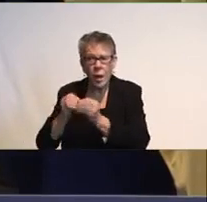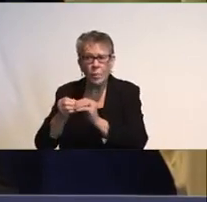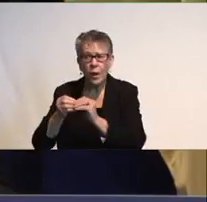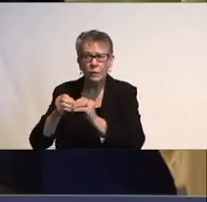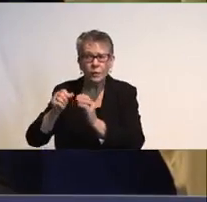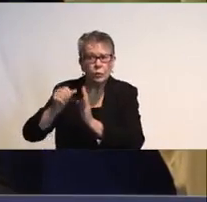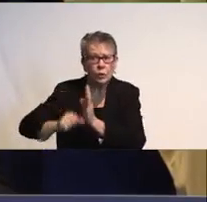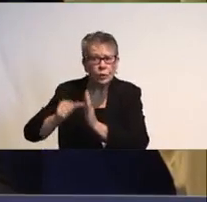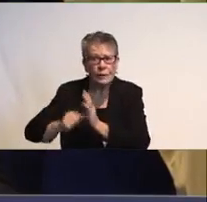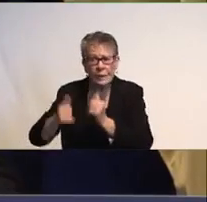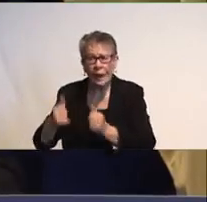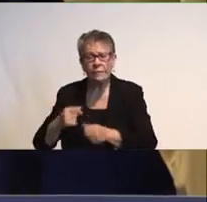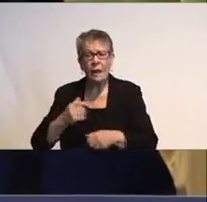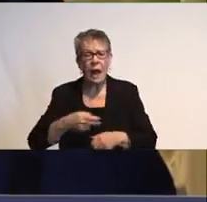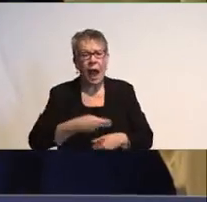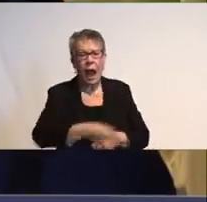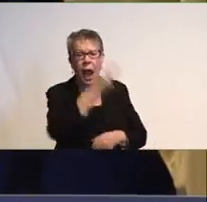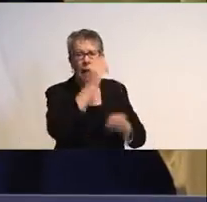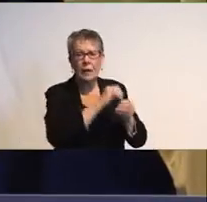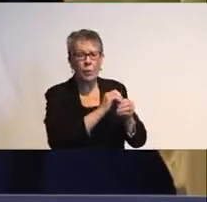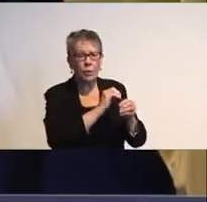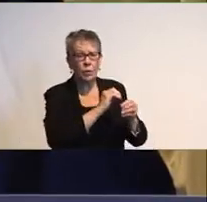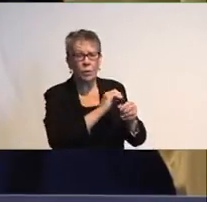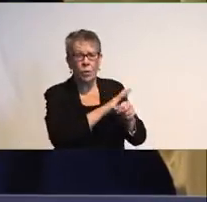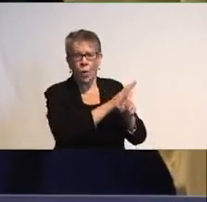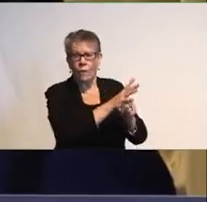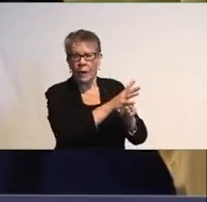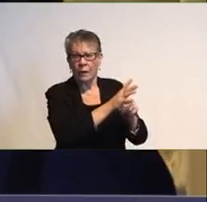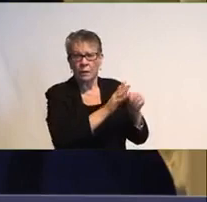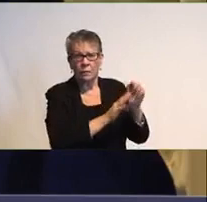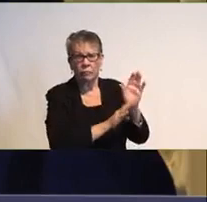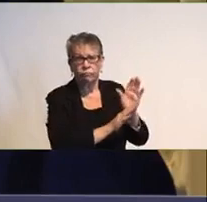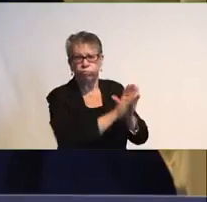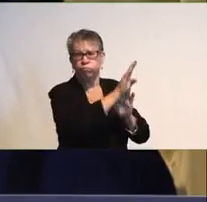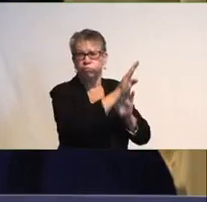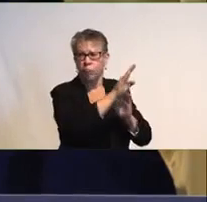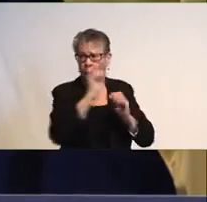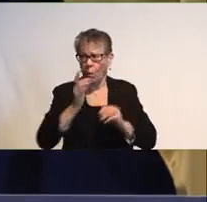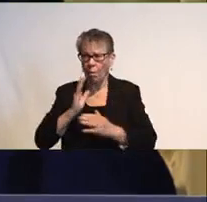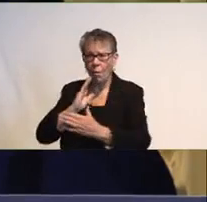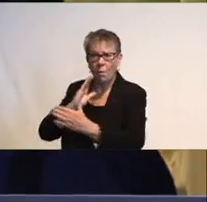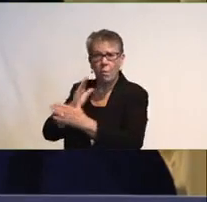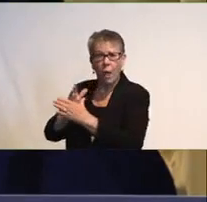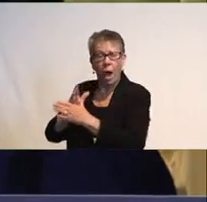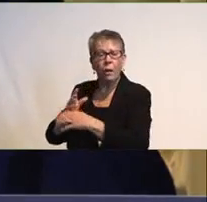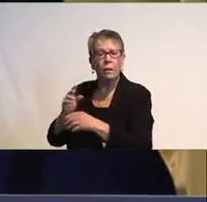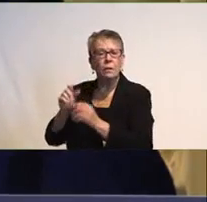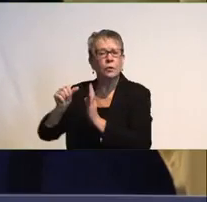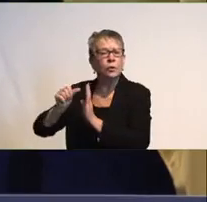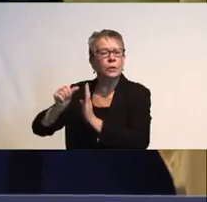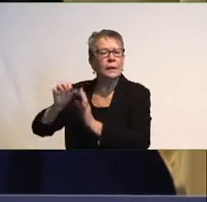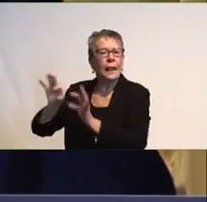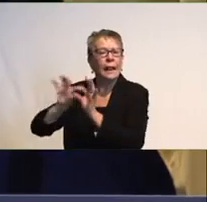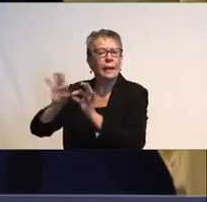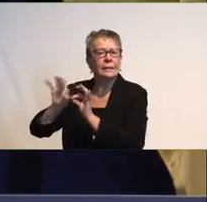reiterate, hospitalizations at 1,902. Peak in April of 20